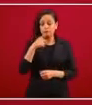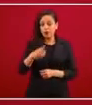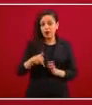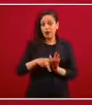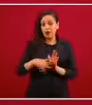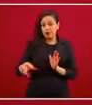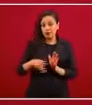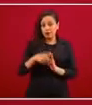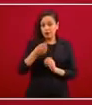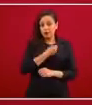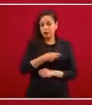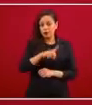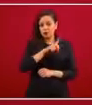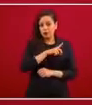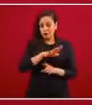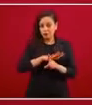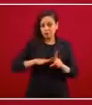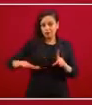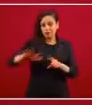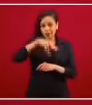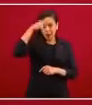building up of this system.